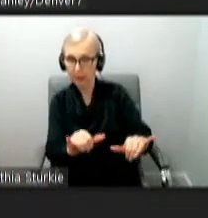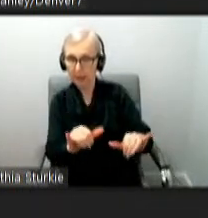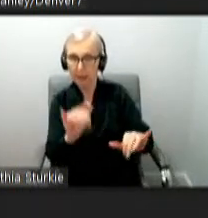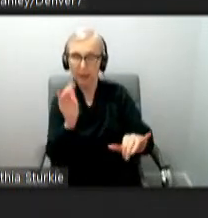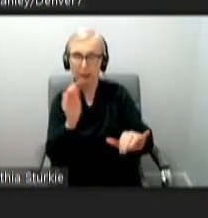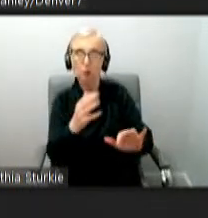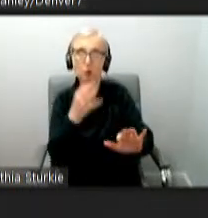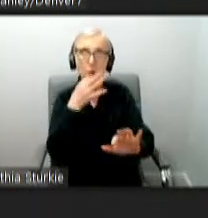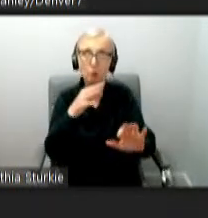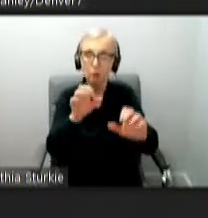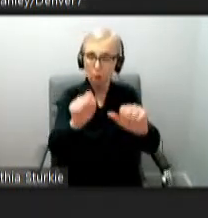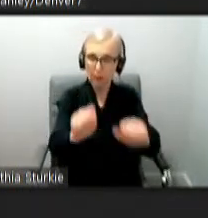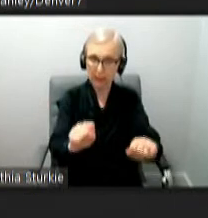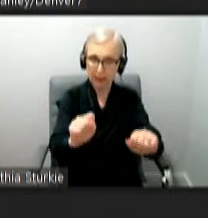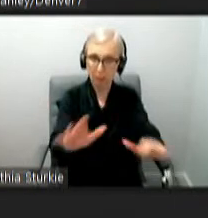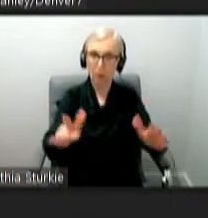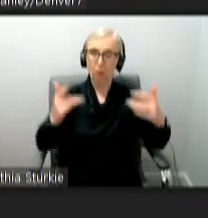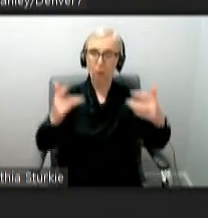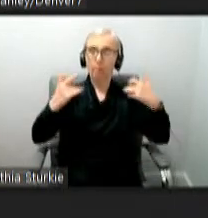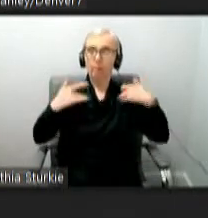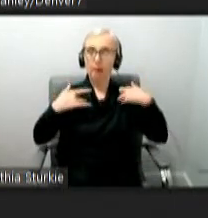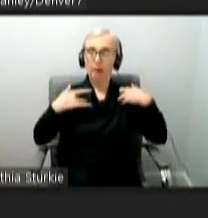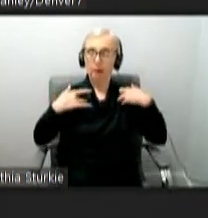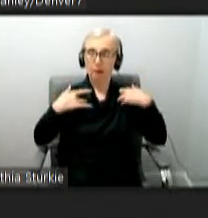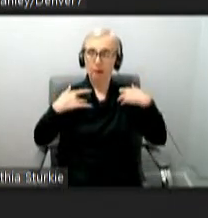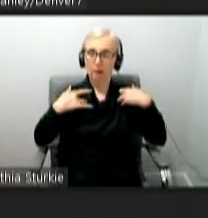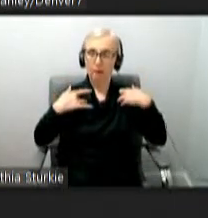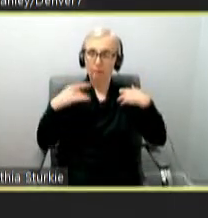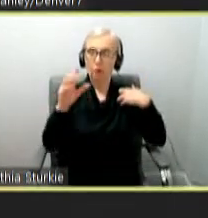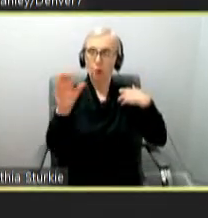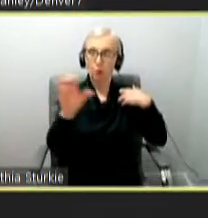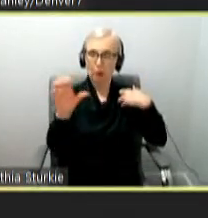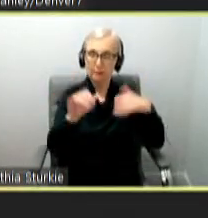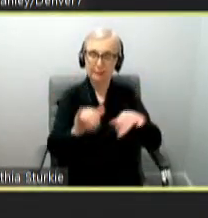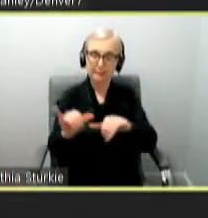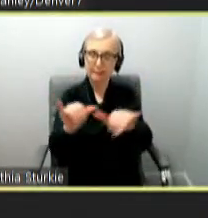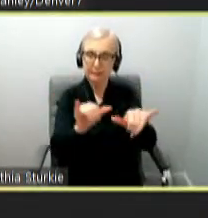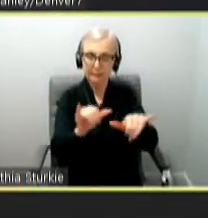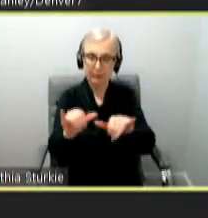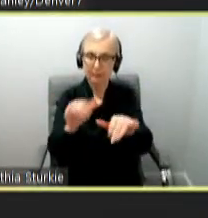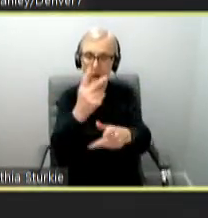those crisis standards of care. Let's go to Deb Stanley.